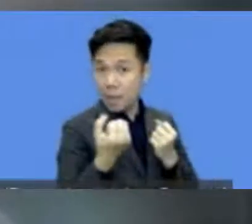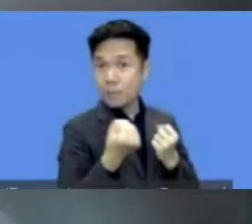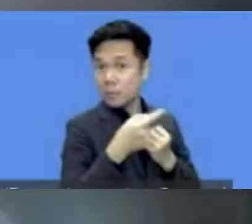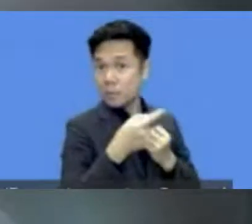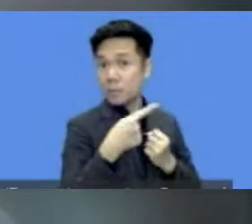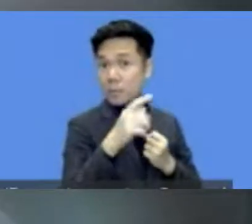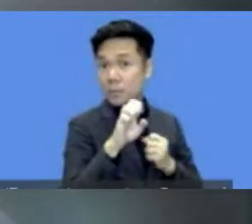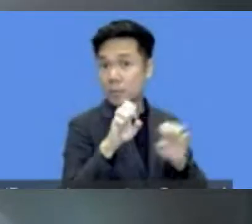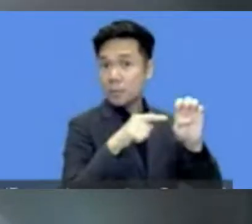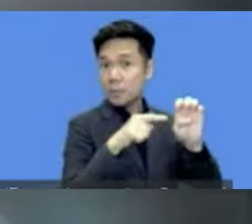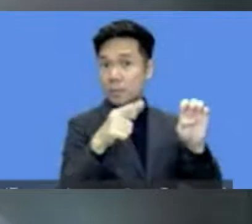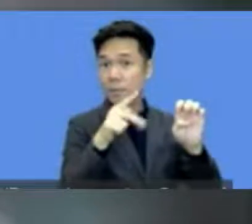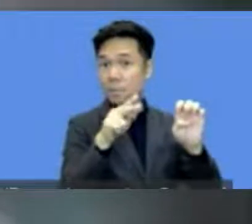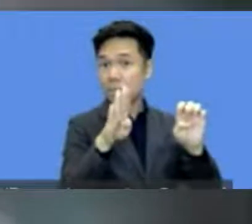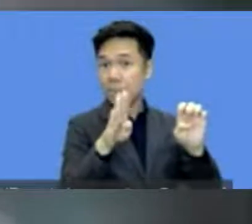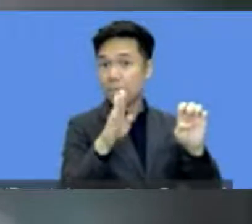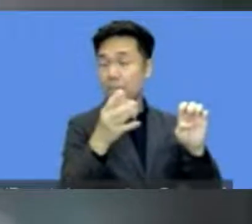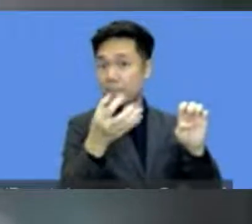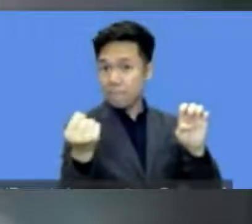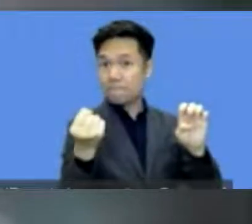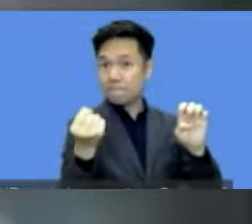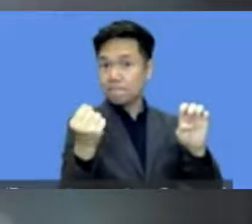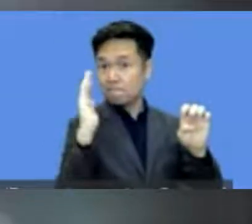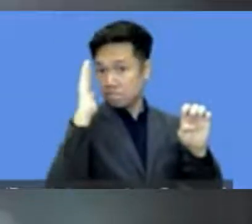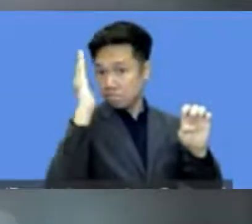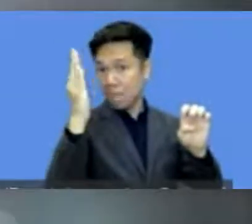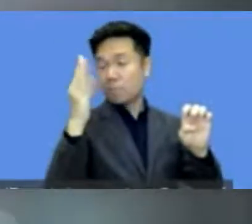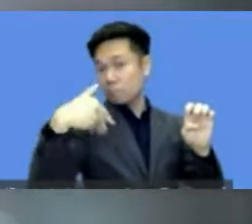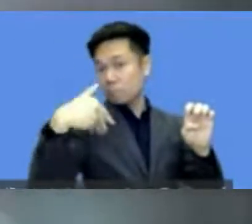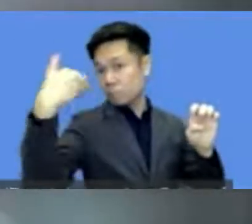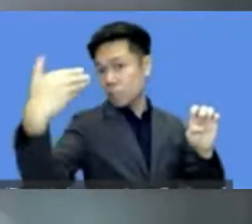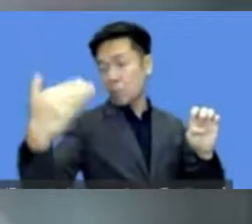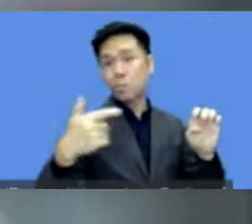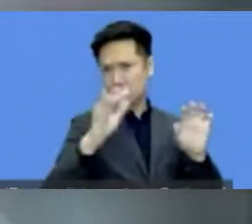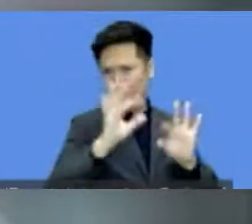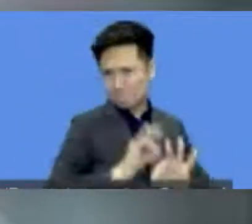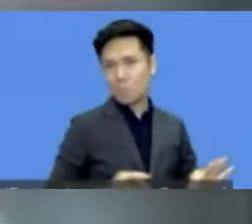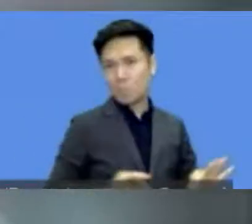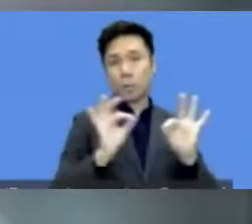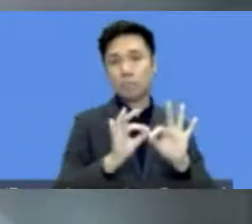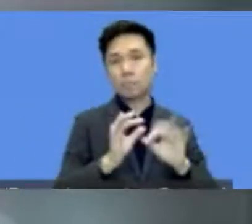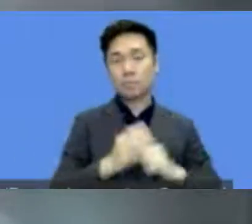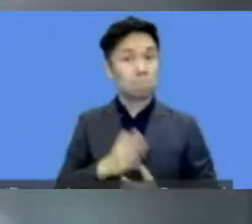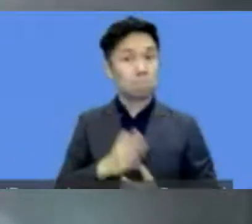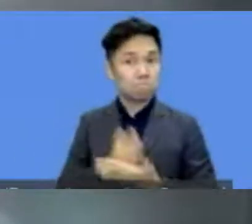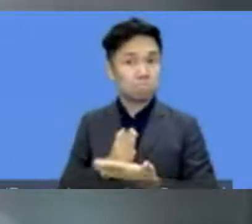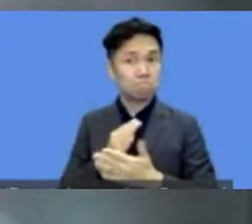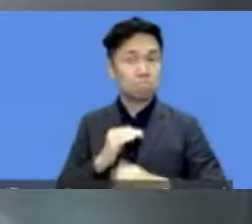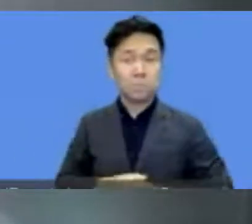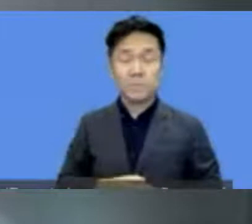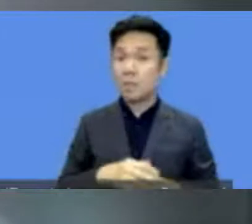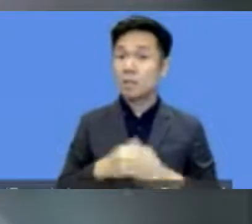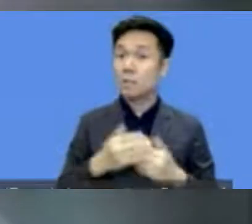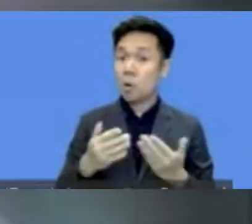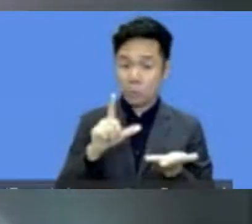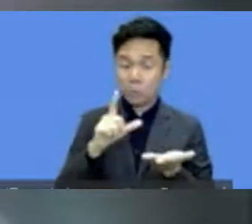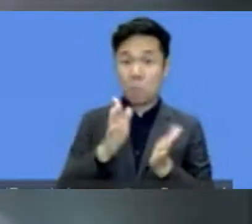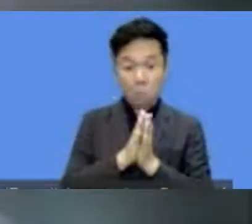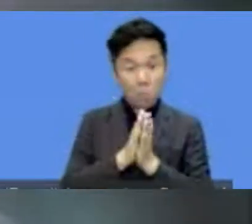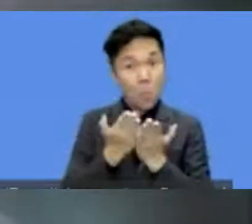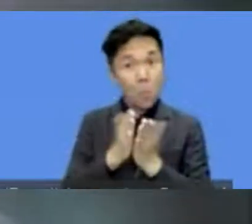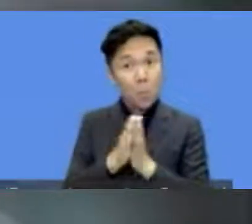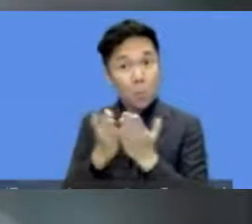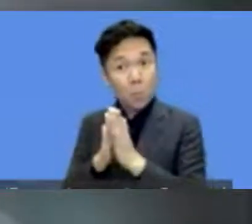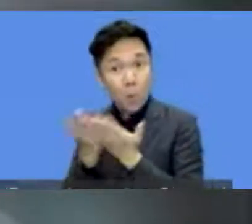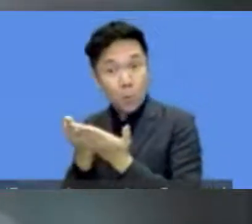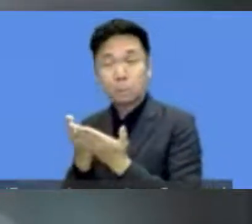EPUB accessibility, will be very important. So those publications, either on